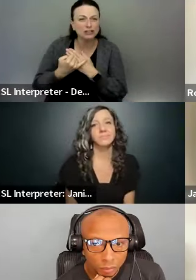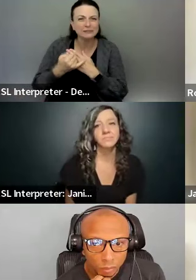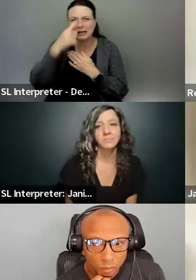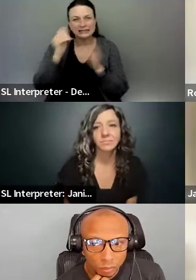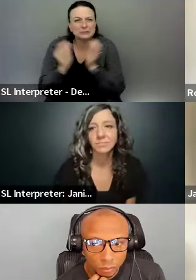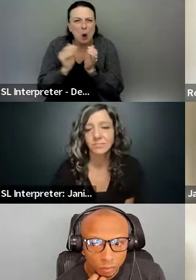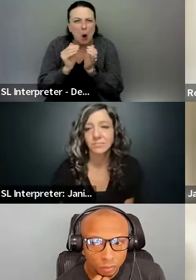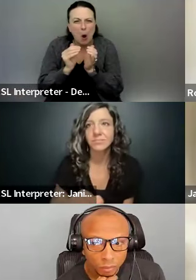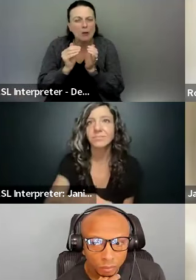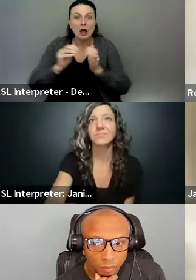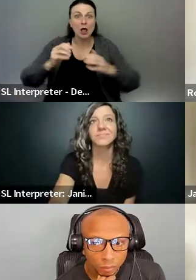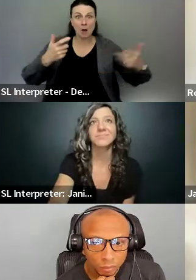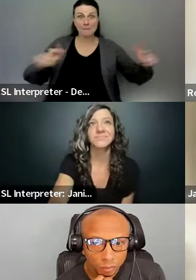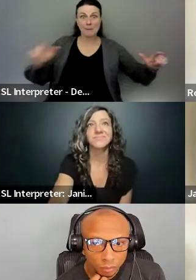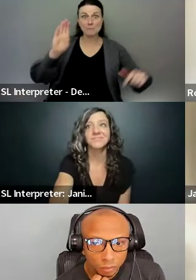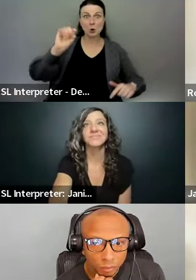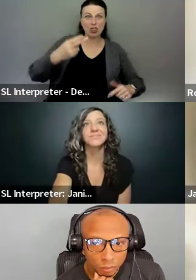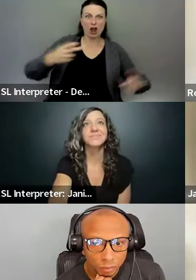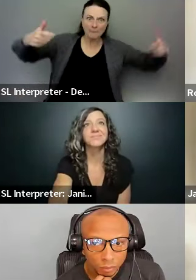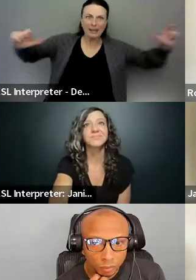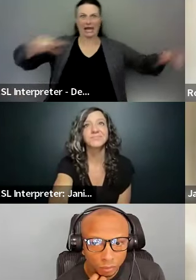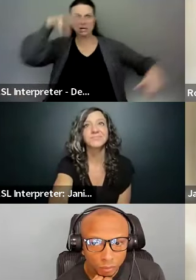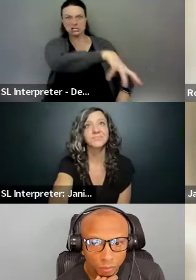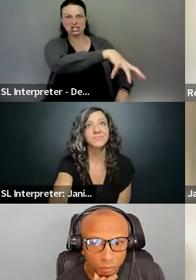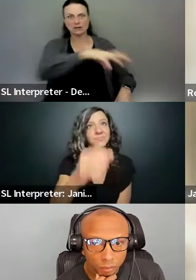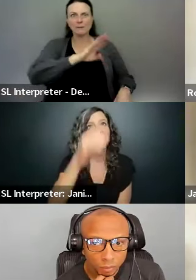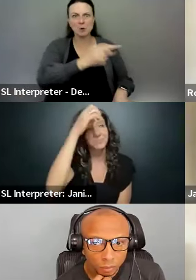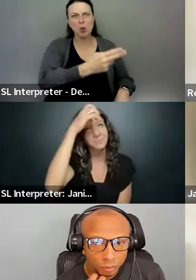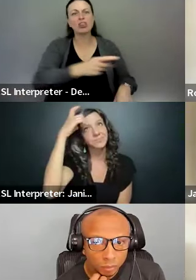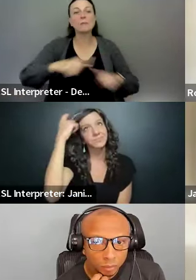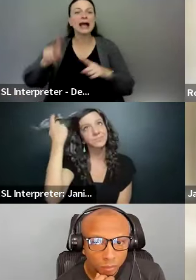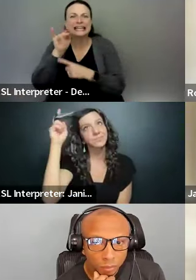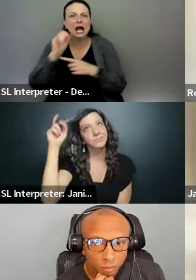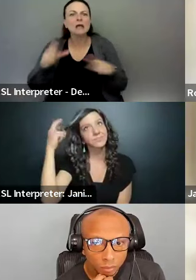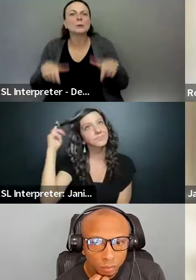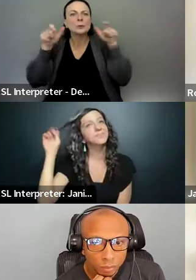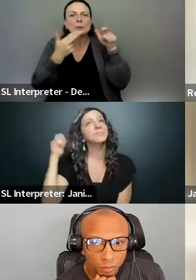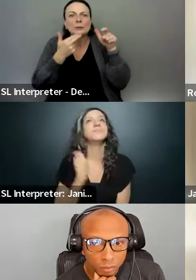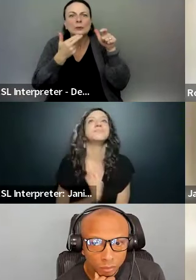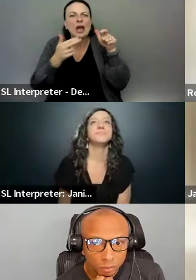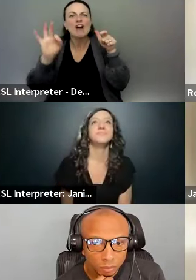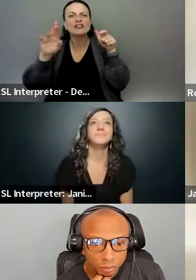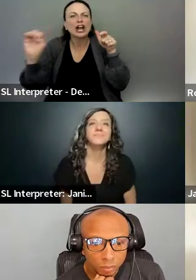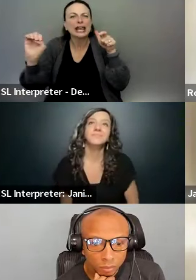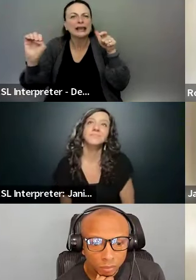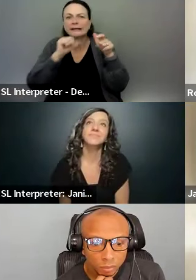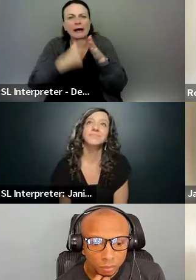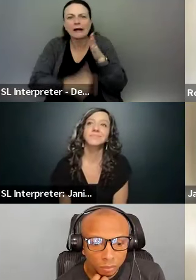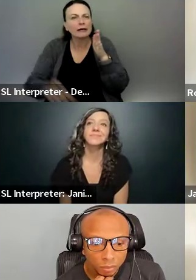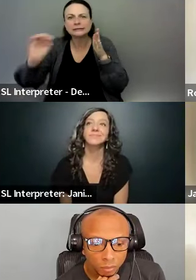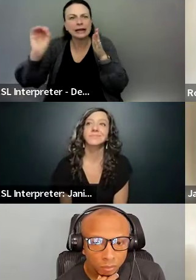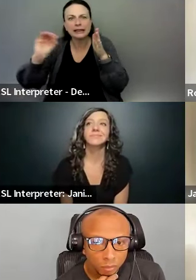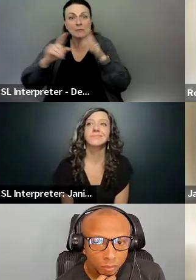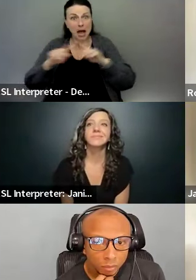small, and the booths are called booths. I don't know. So they have different names, but the kiosks are the free ones. You have to